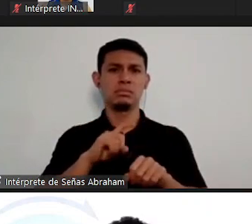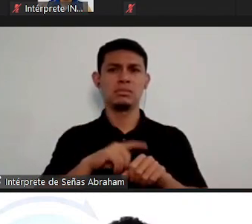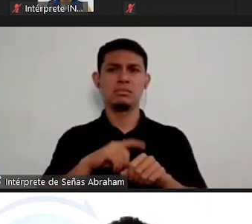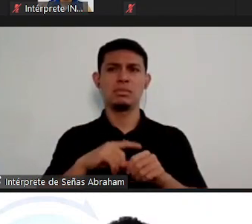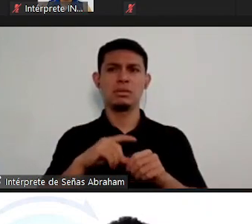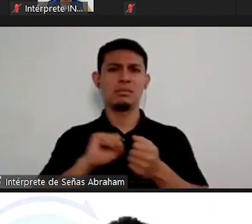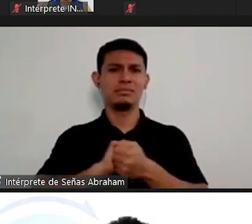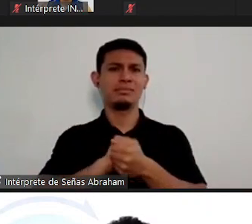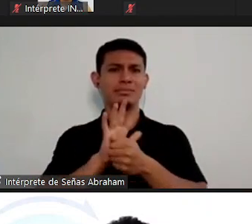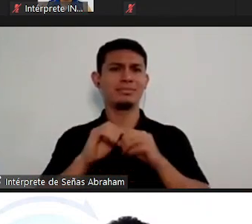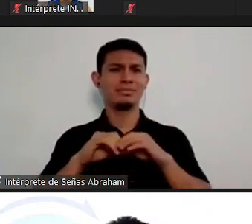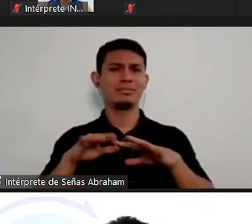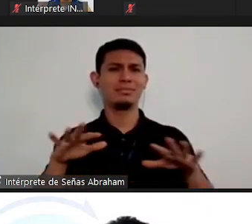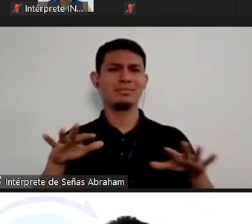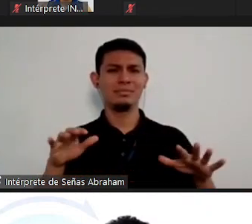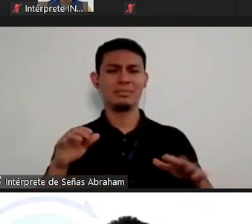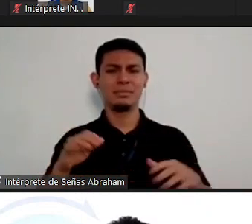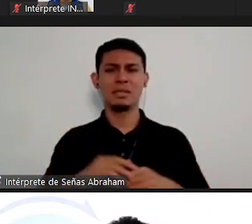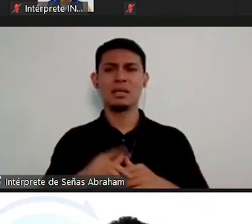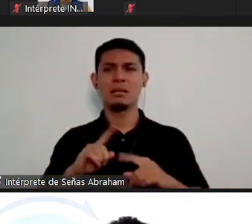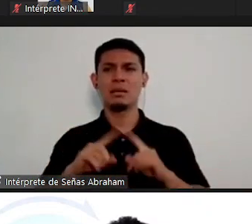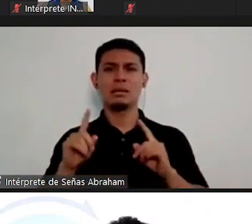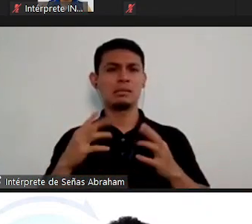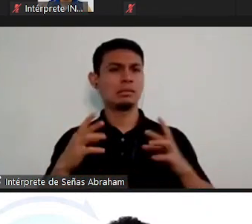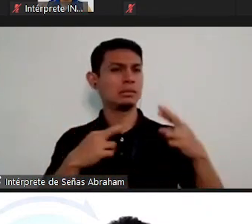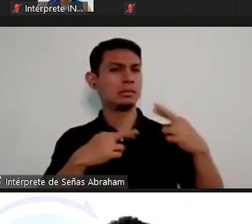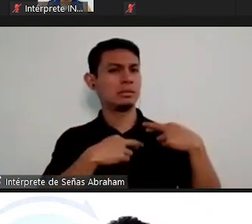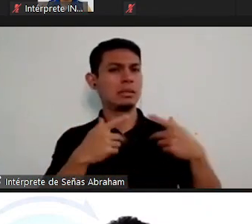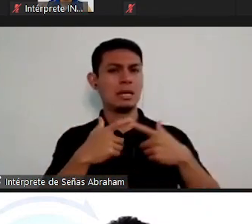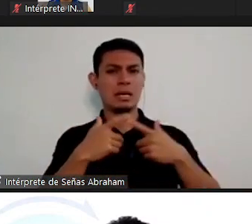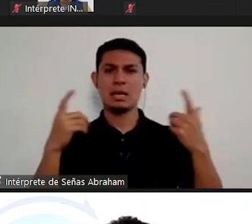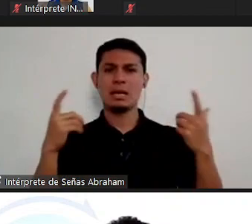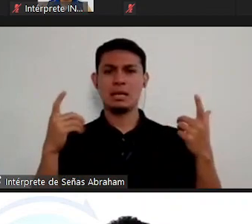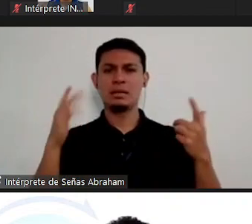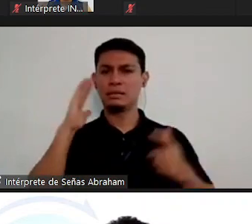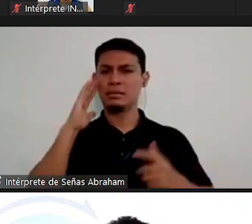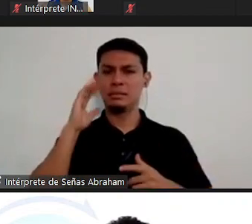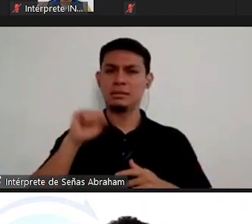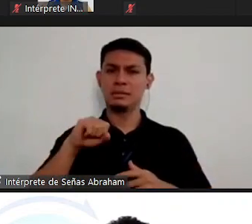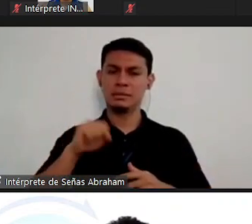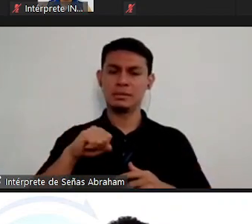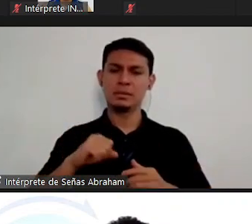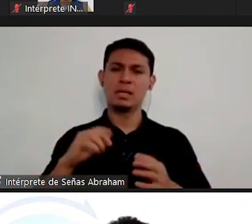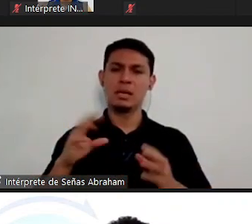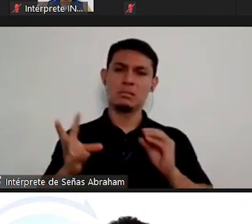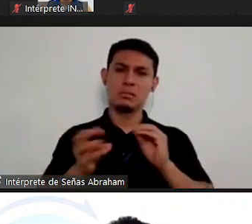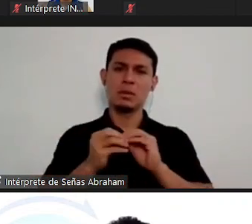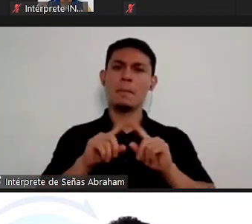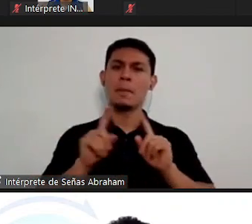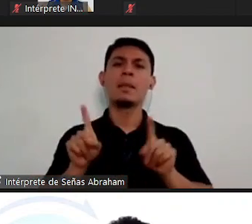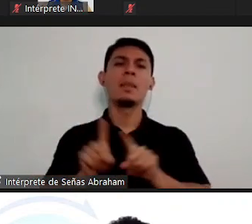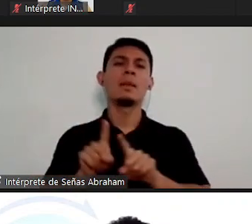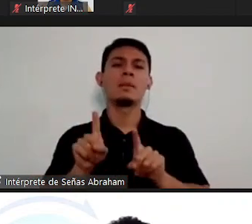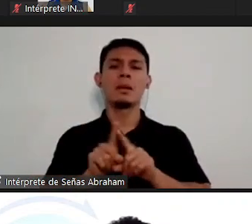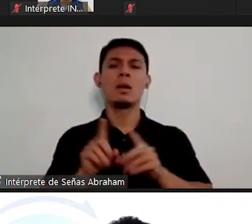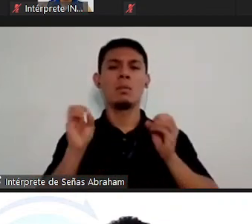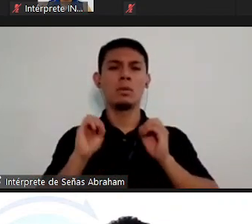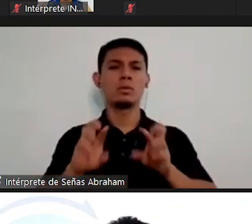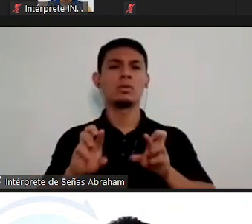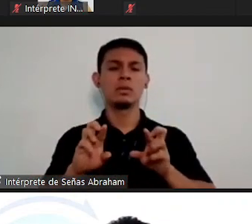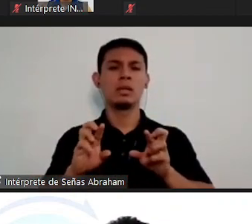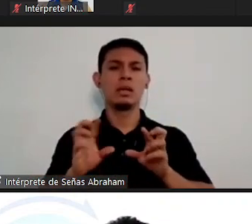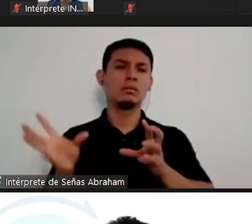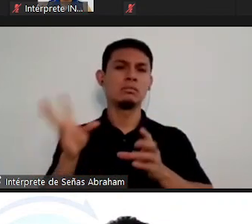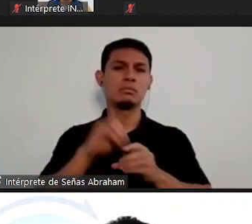under the nap and the context of pandemic demands a responsibility that is very important and what is implementation